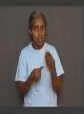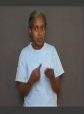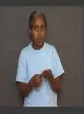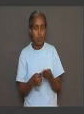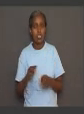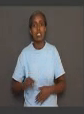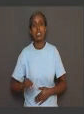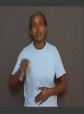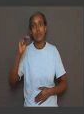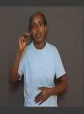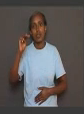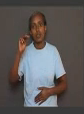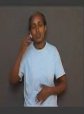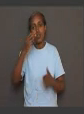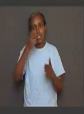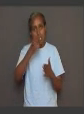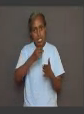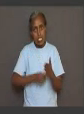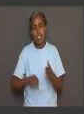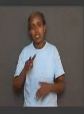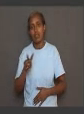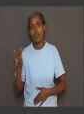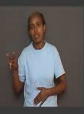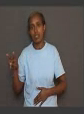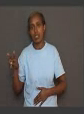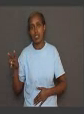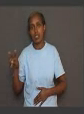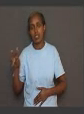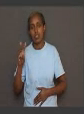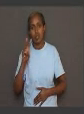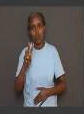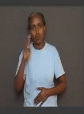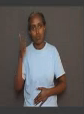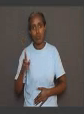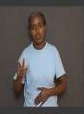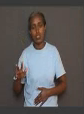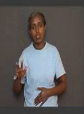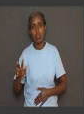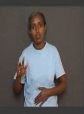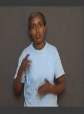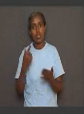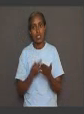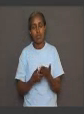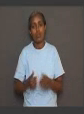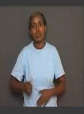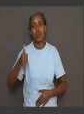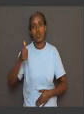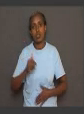the magnitude of the resulting vector is 2/3 that of the